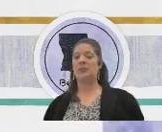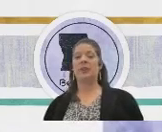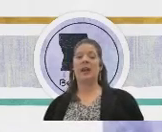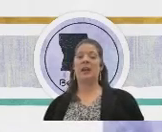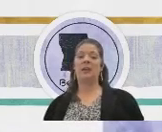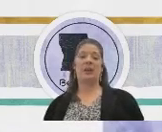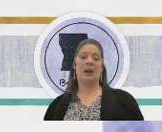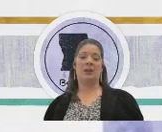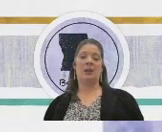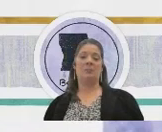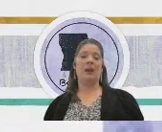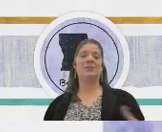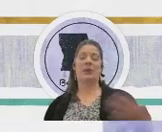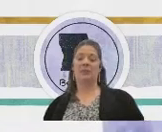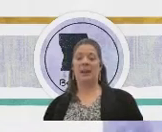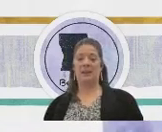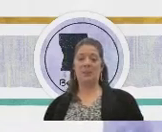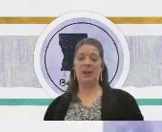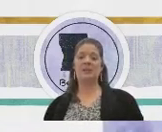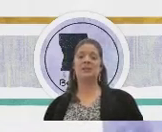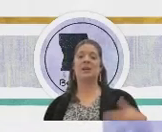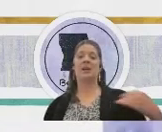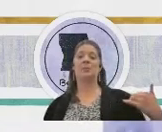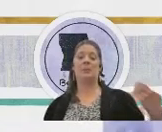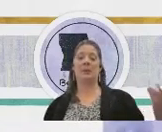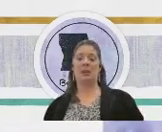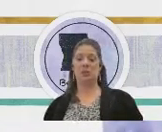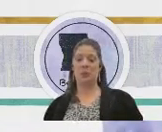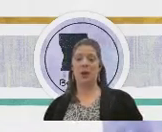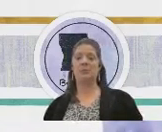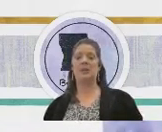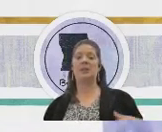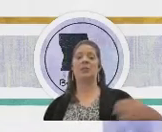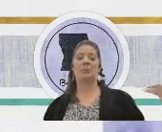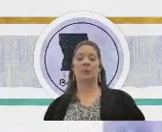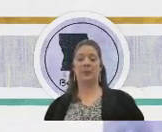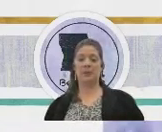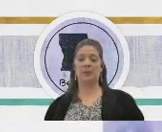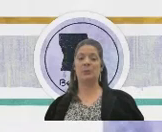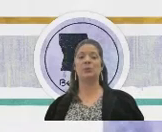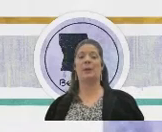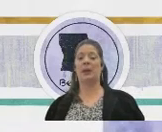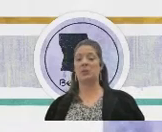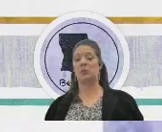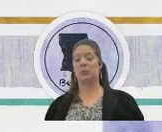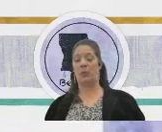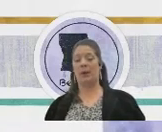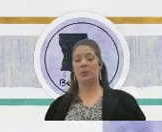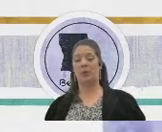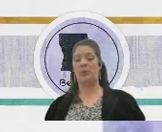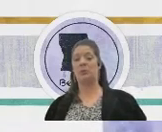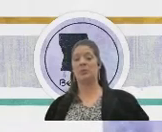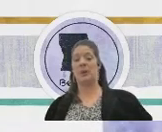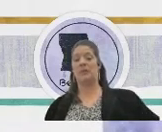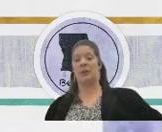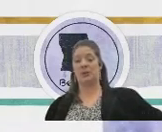Just wanted to flag that, as we have flagged in the past, applications were updated on April 1st. Those new applications were required